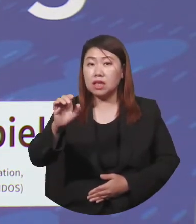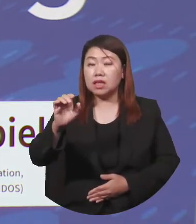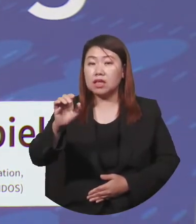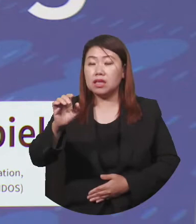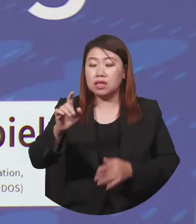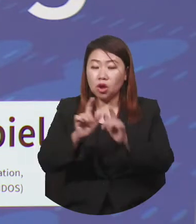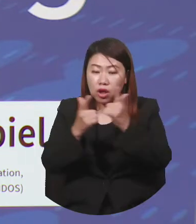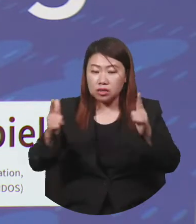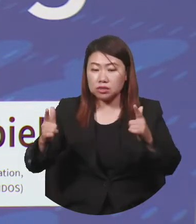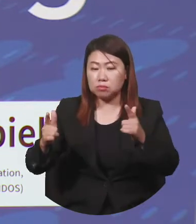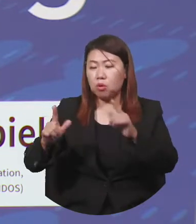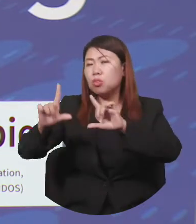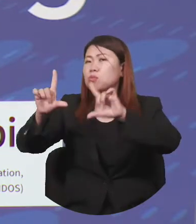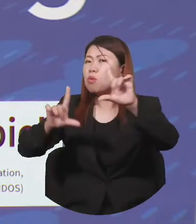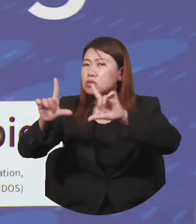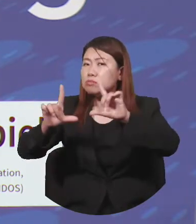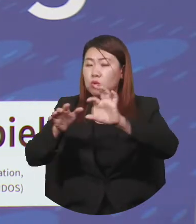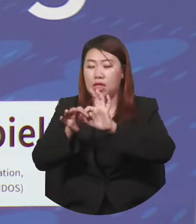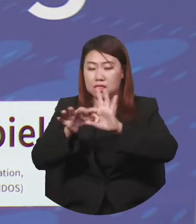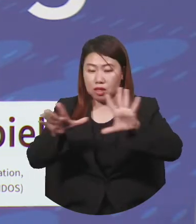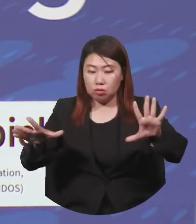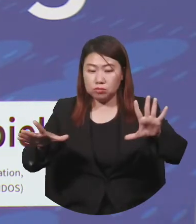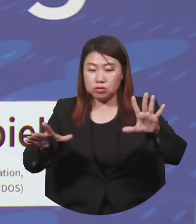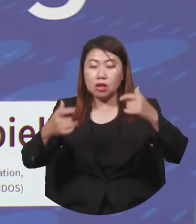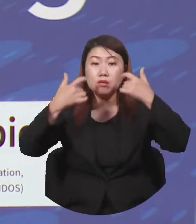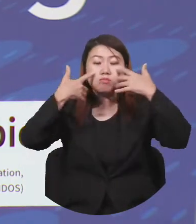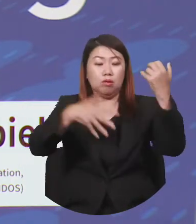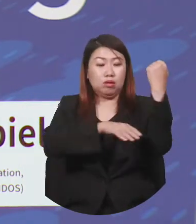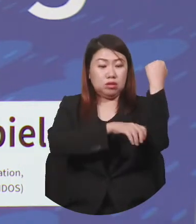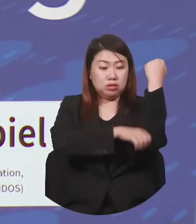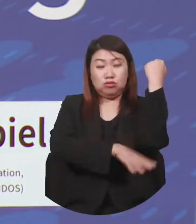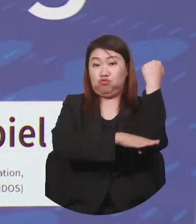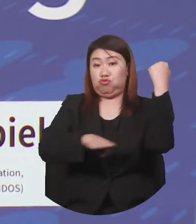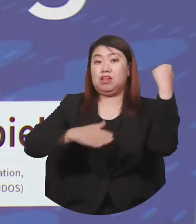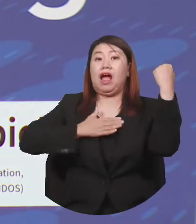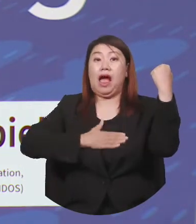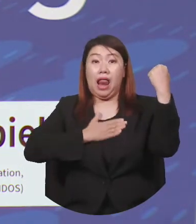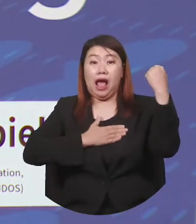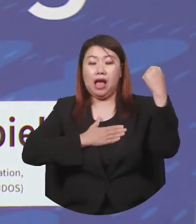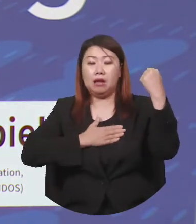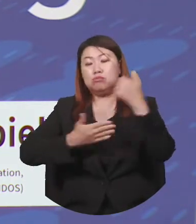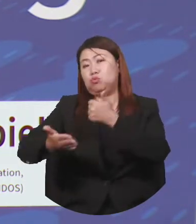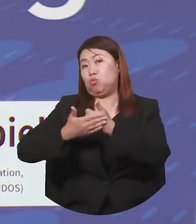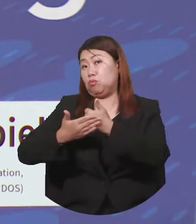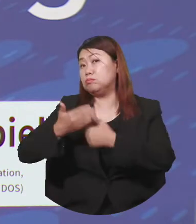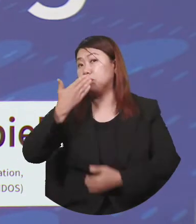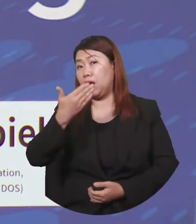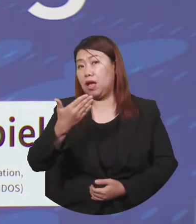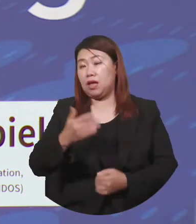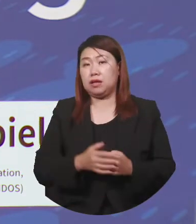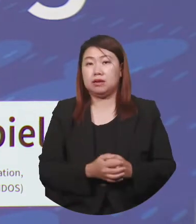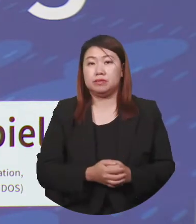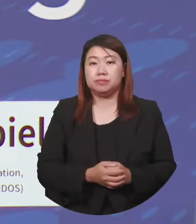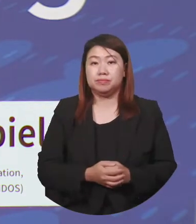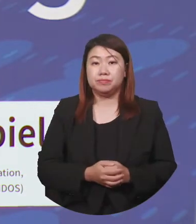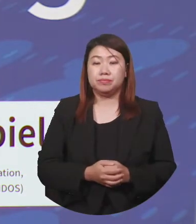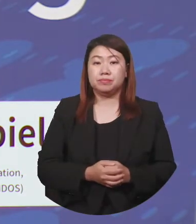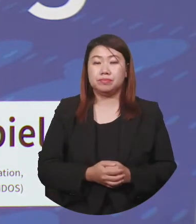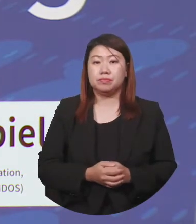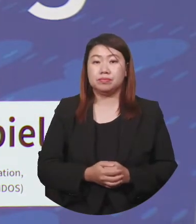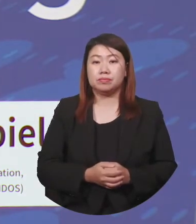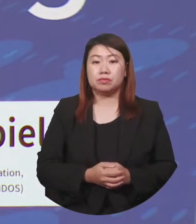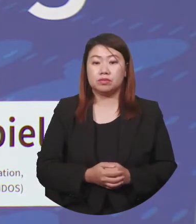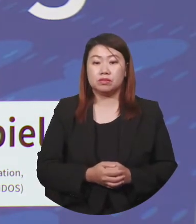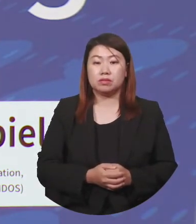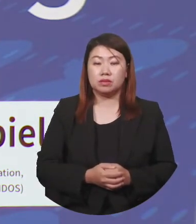great, and to see the group of non-BRICS South-South cooperation providers playing a bit a